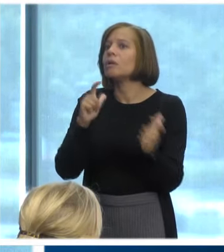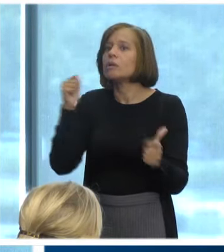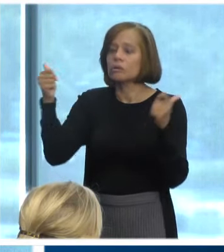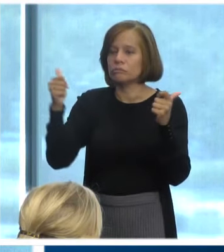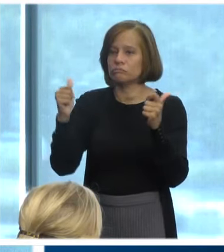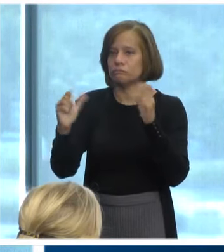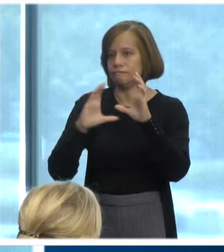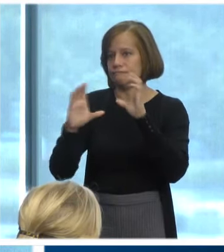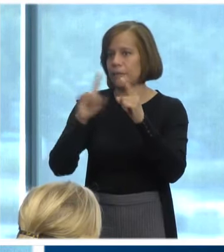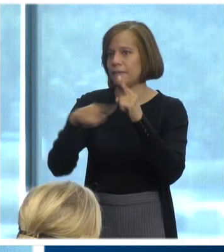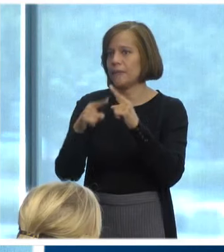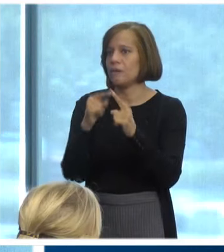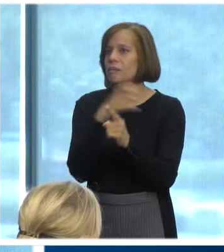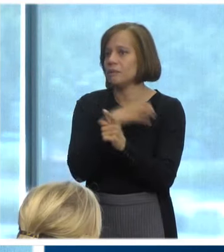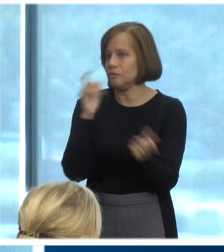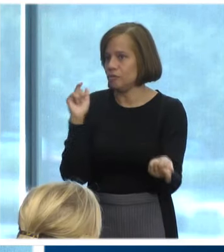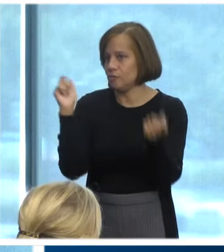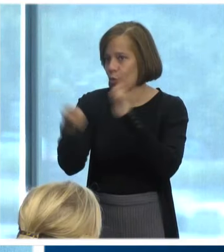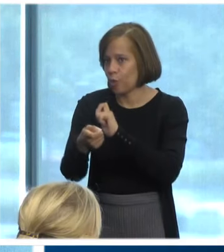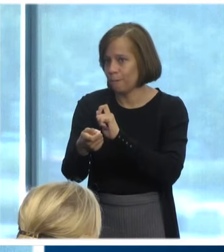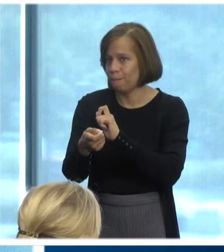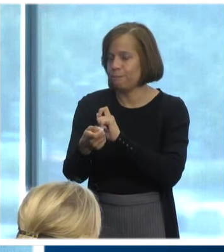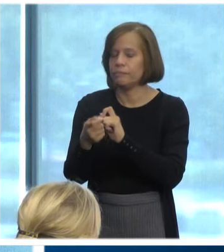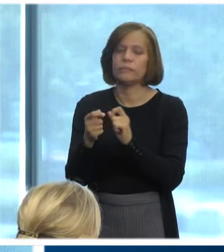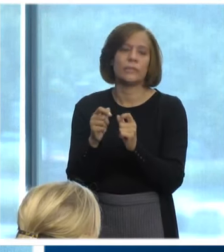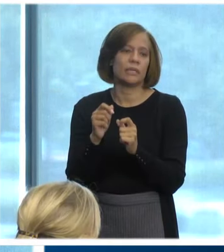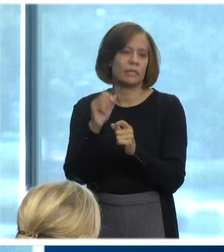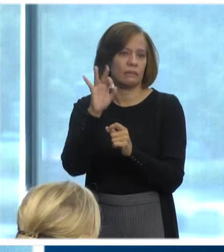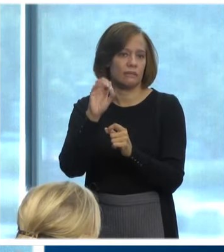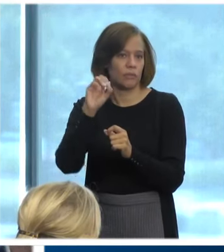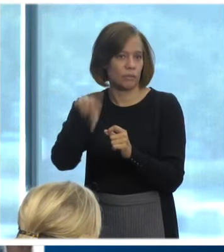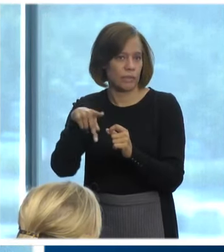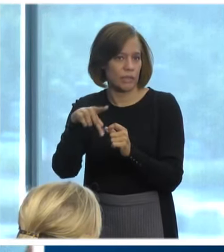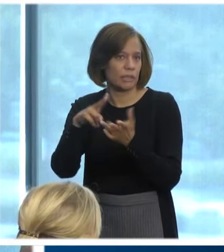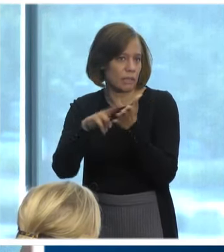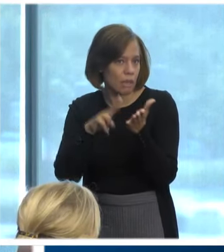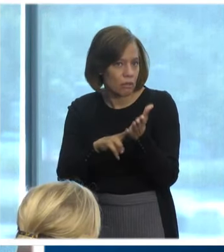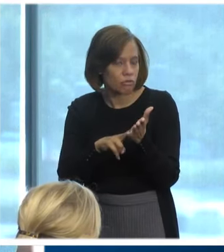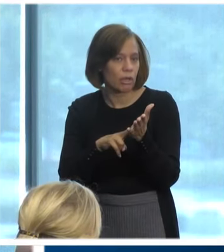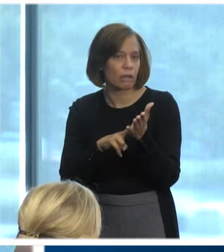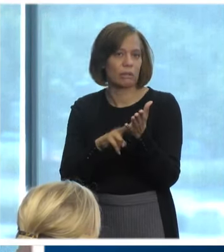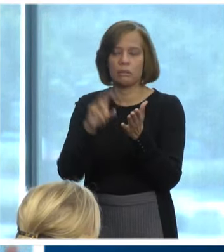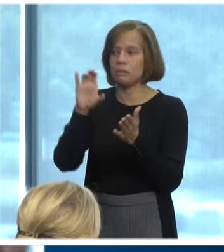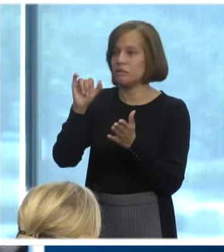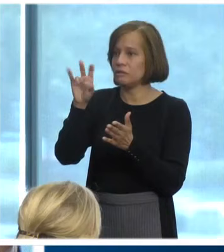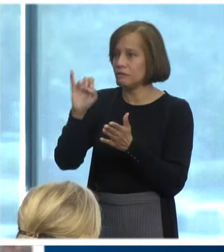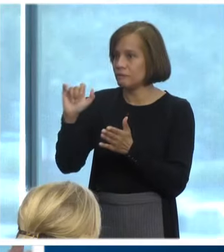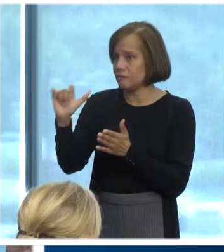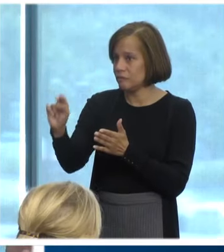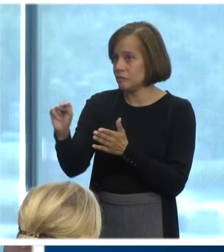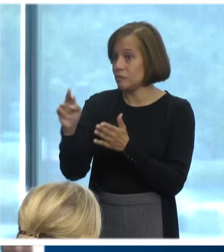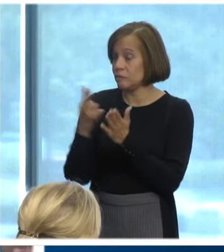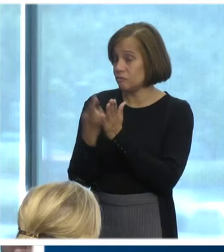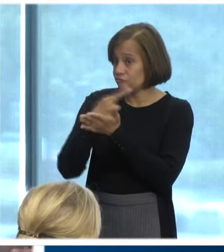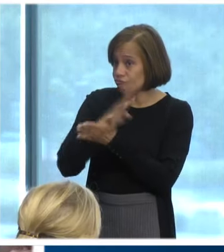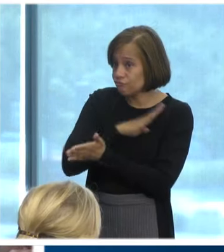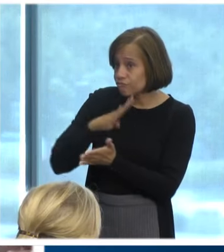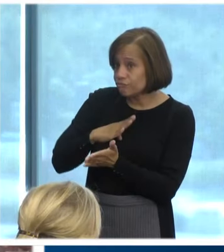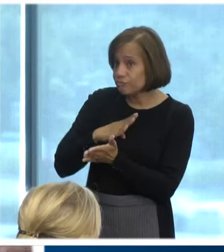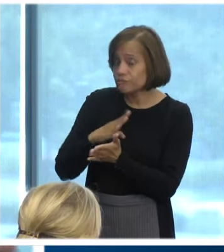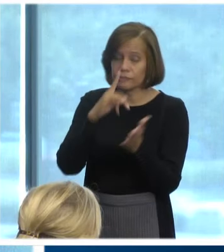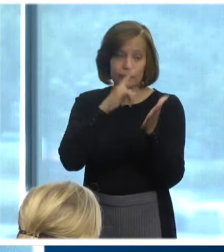about police reform and changing the FOP contract, putting a civilian review board in place, an inspector general with